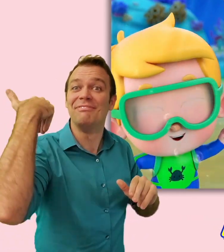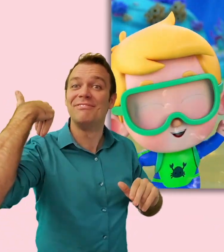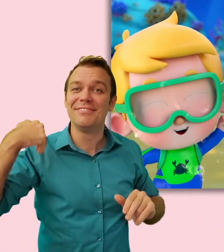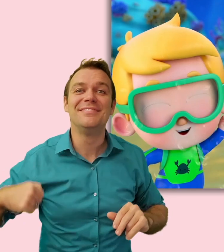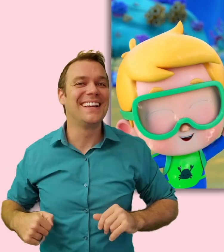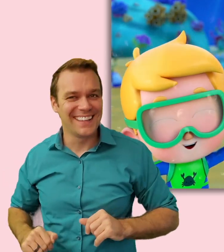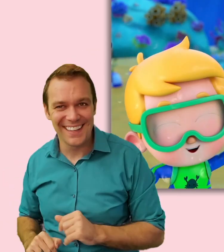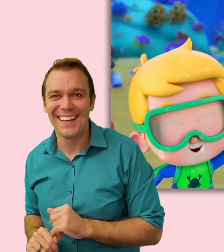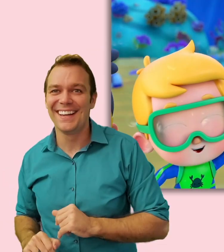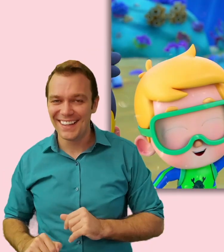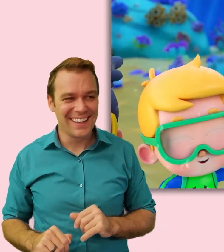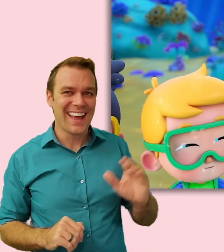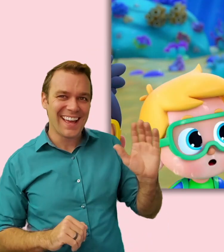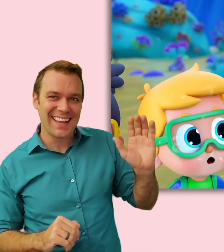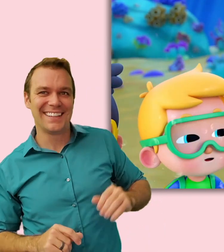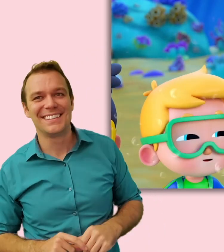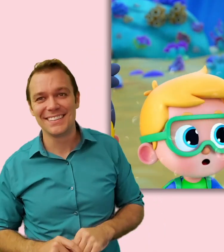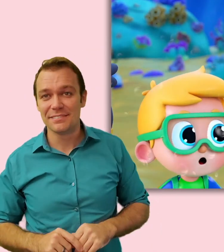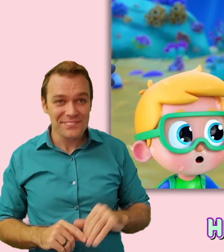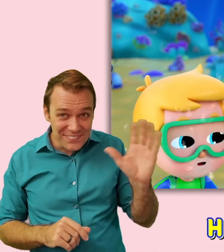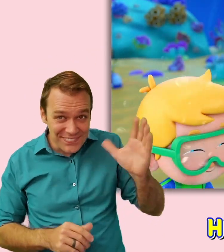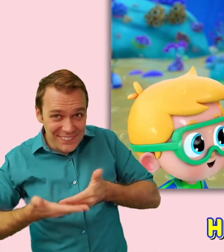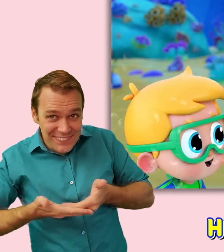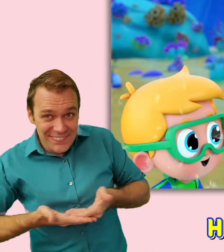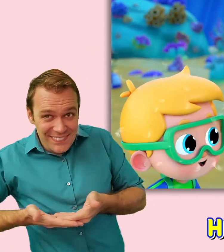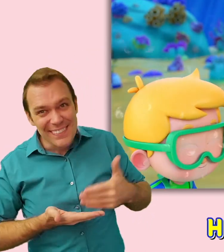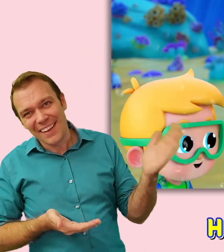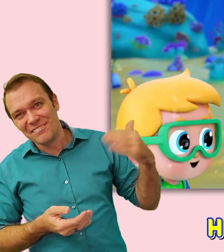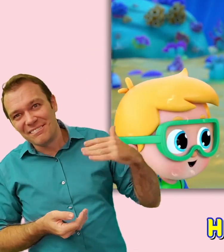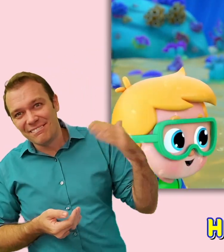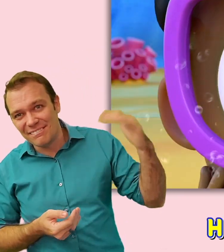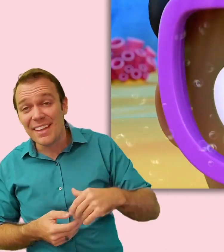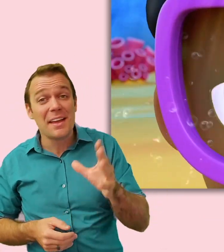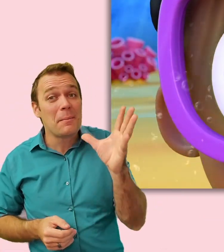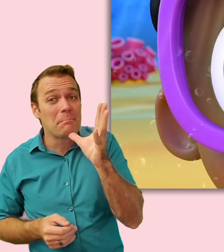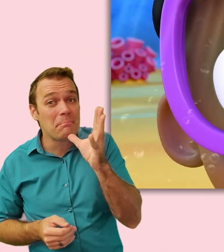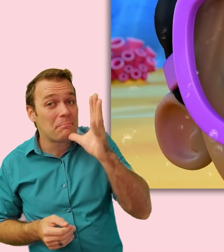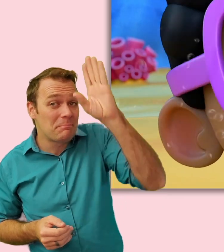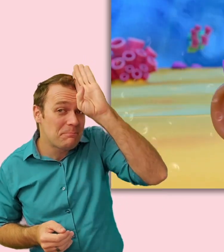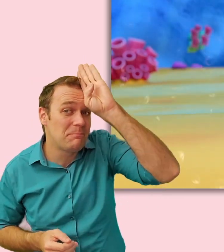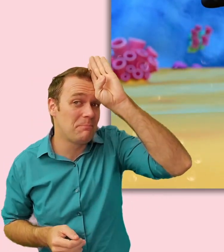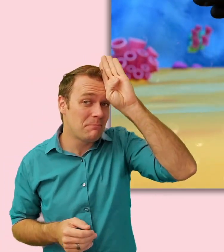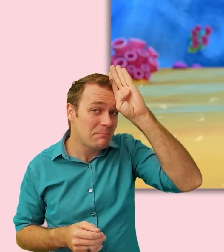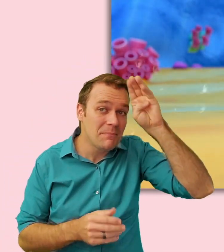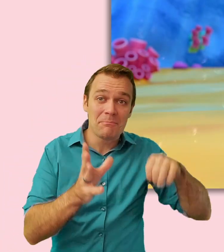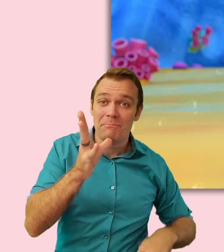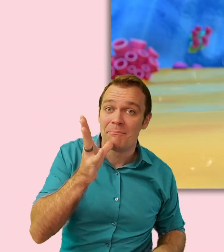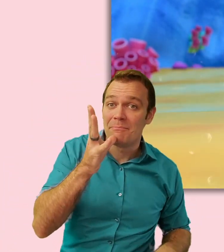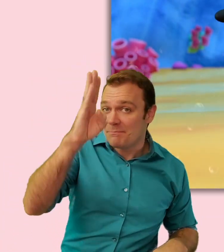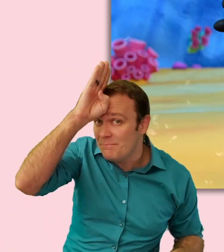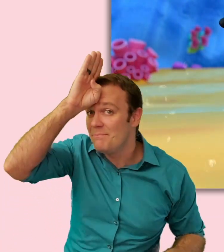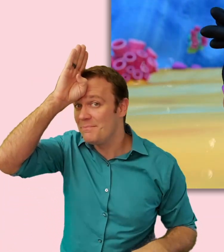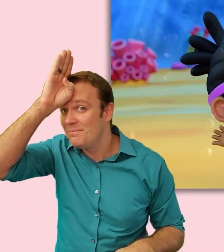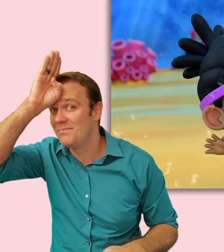fun. Yeah. Hey. Hey babies, over here. Mommy shark do do do do